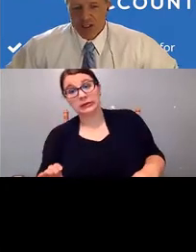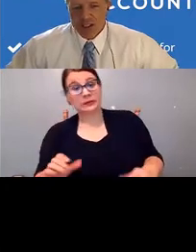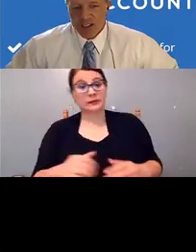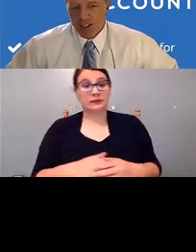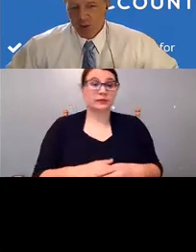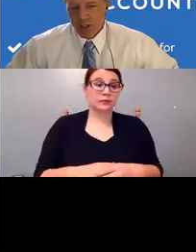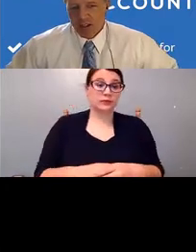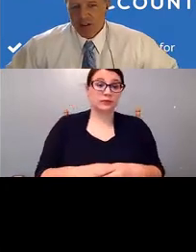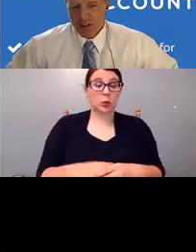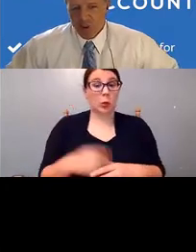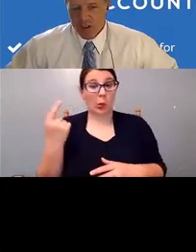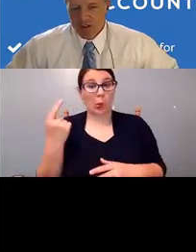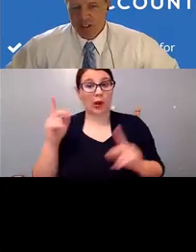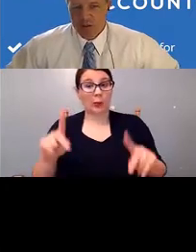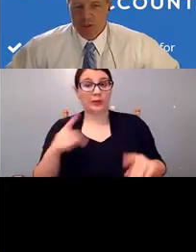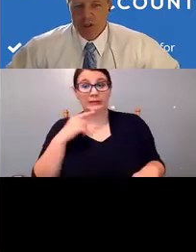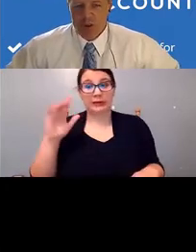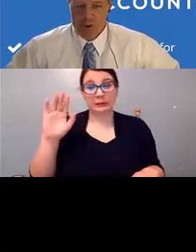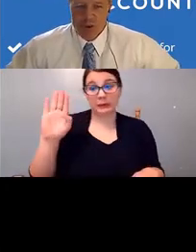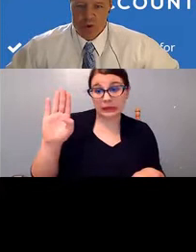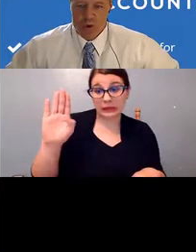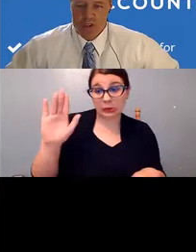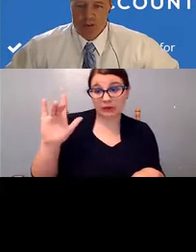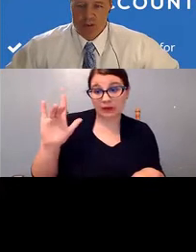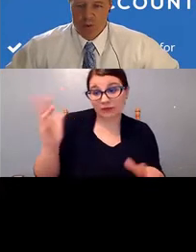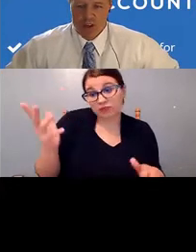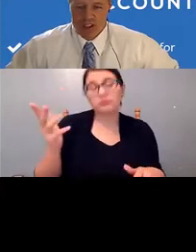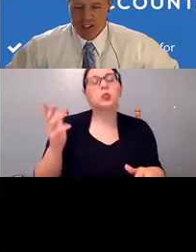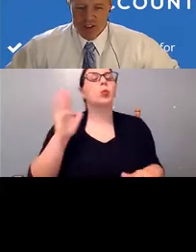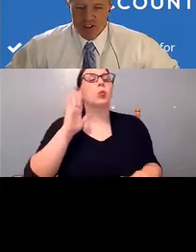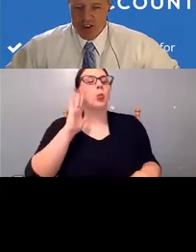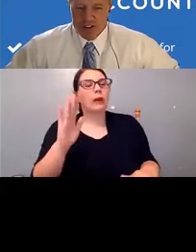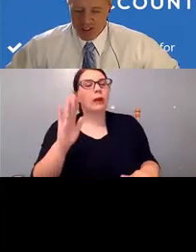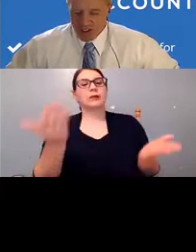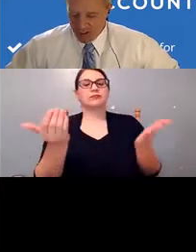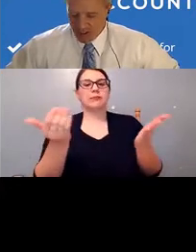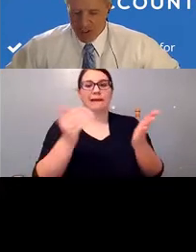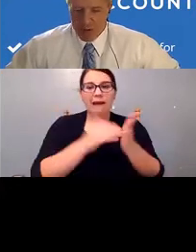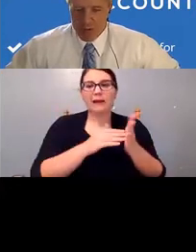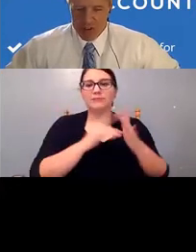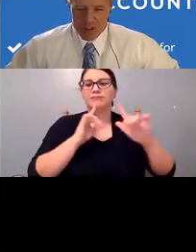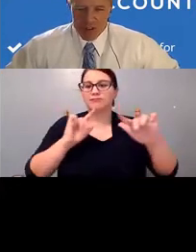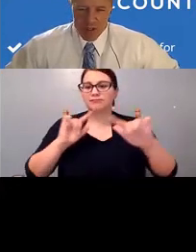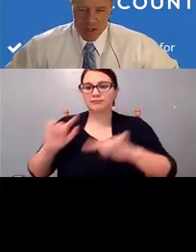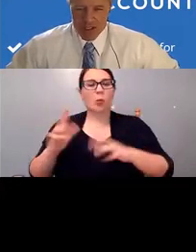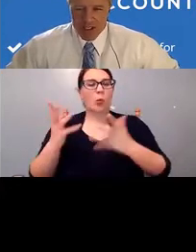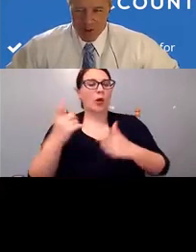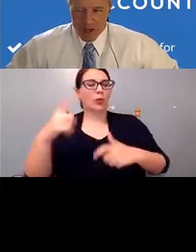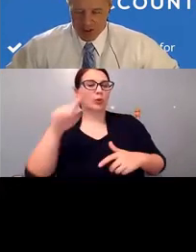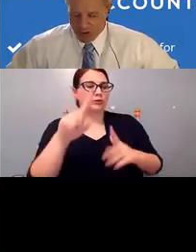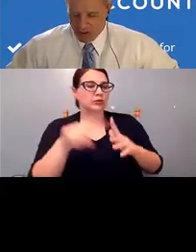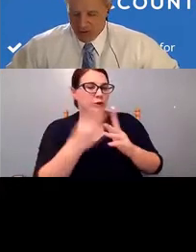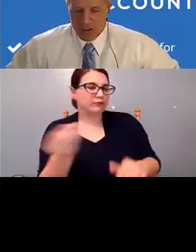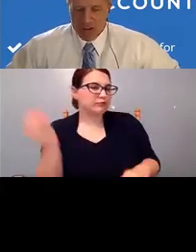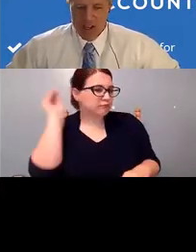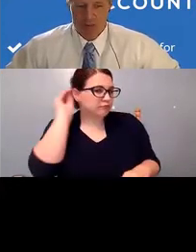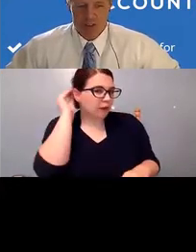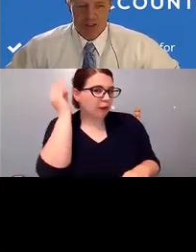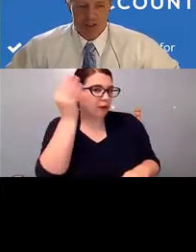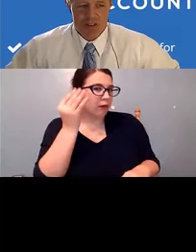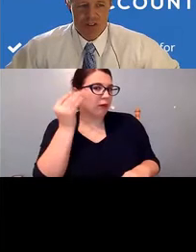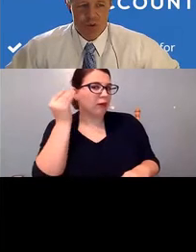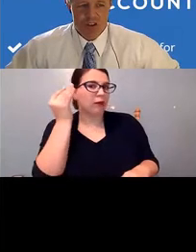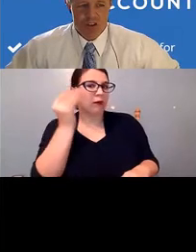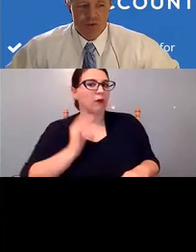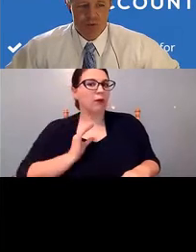All right, and again, we'll answer these questions as we go through, but wanted to kind of start to give you an opportunity to be thinking about some of the types